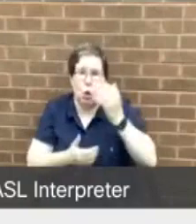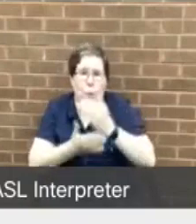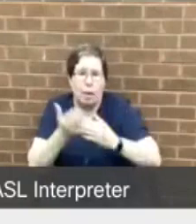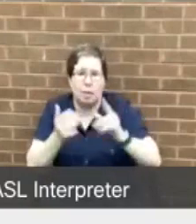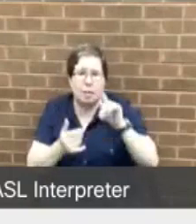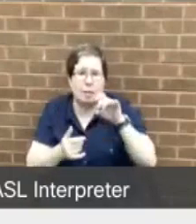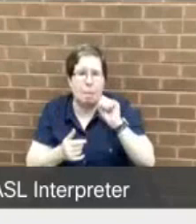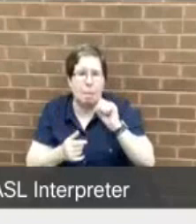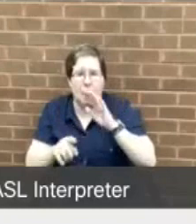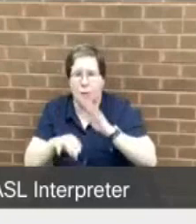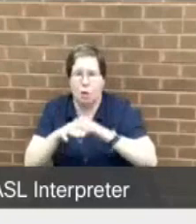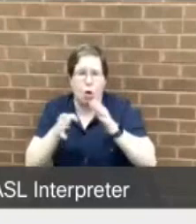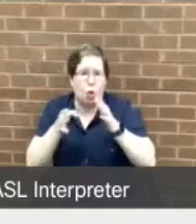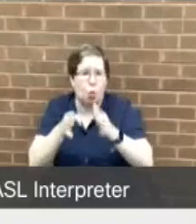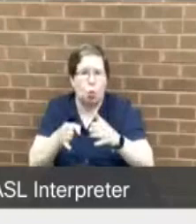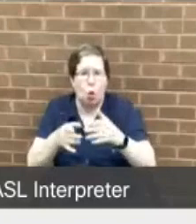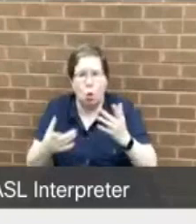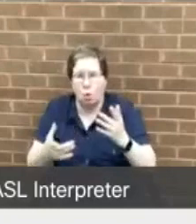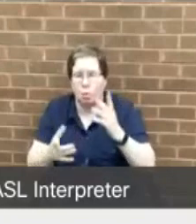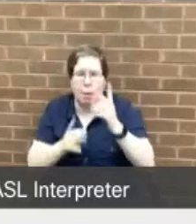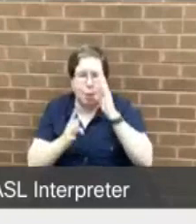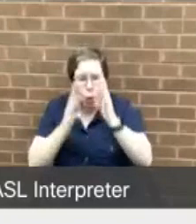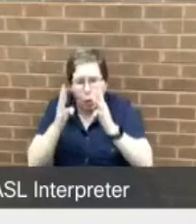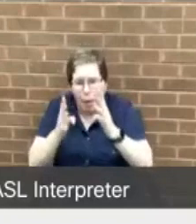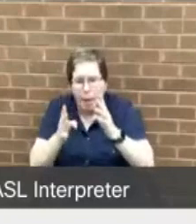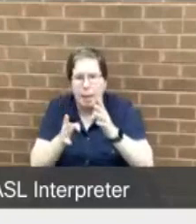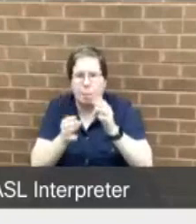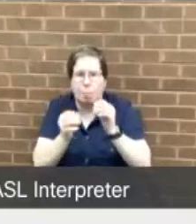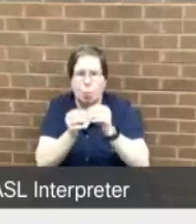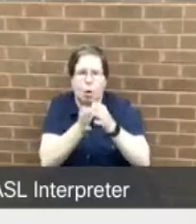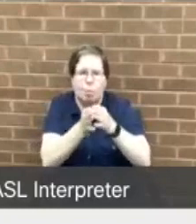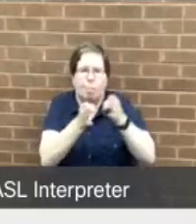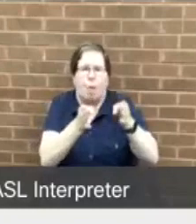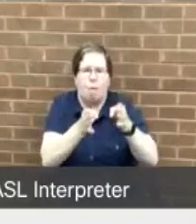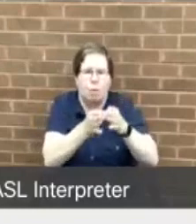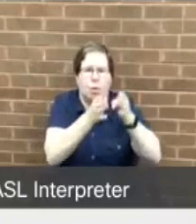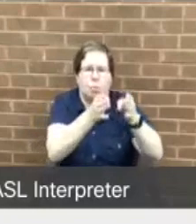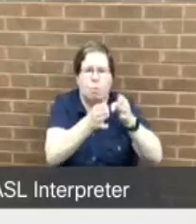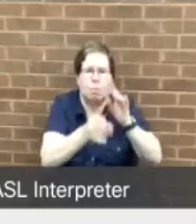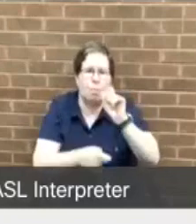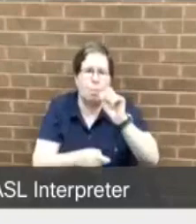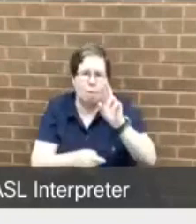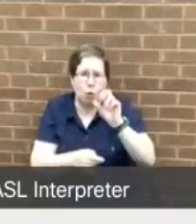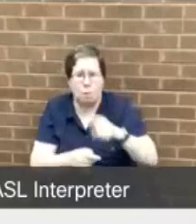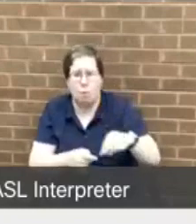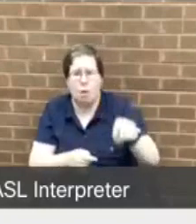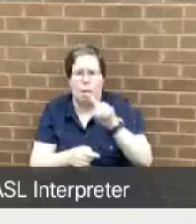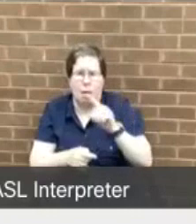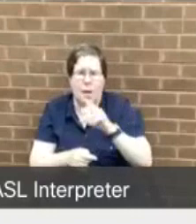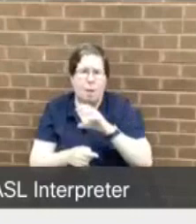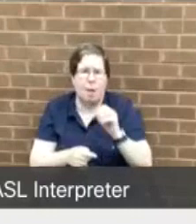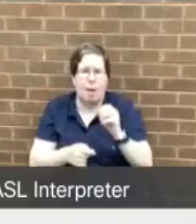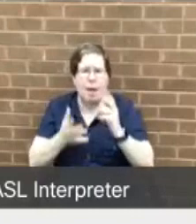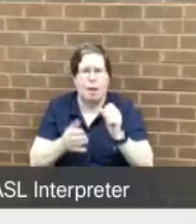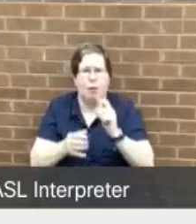lanes on a roadway, created some buffers, some safer passage for them. And so it's just really about